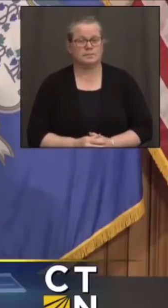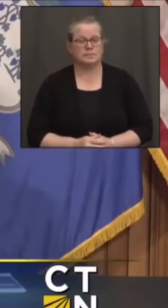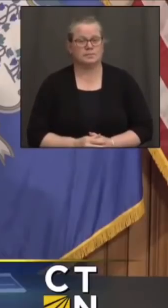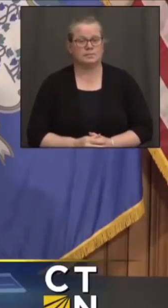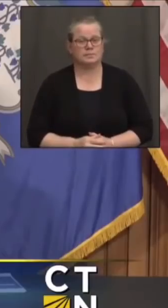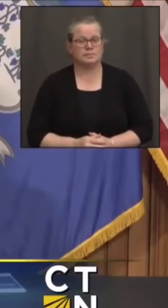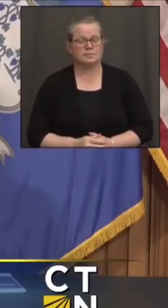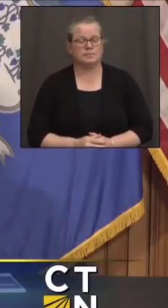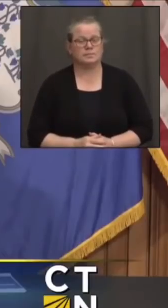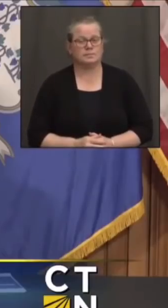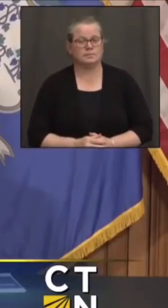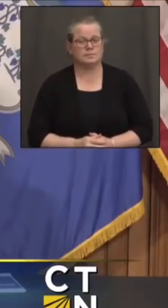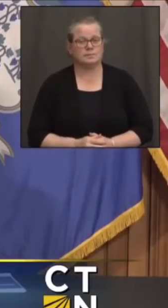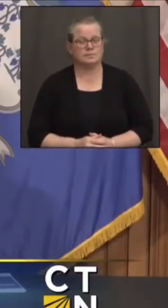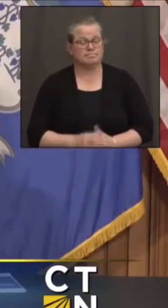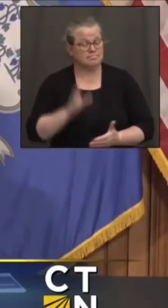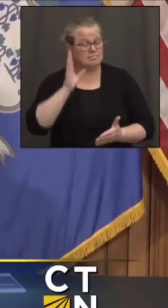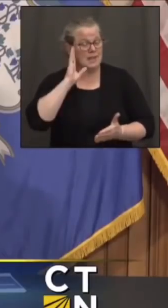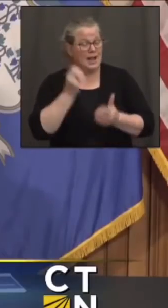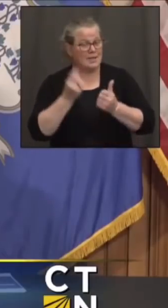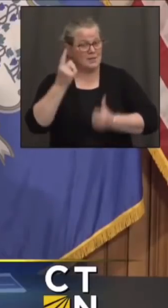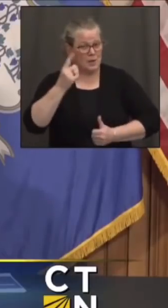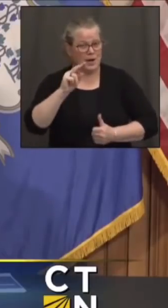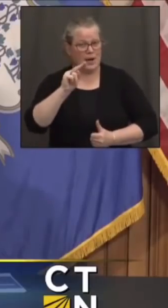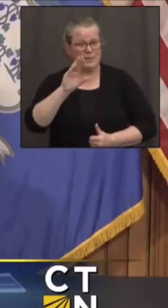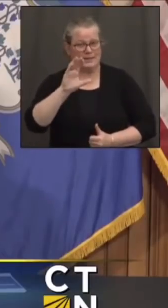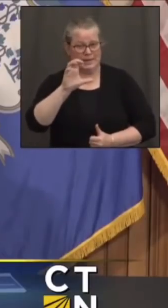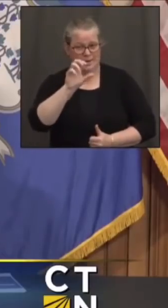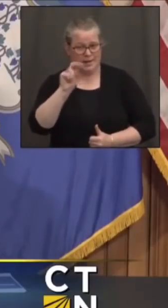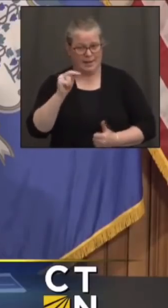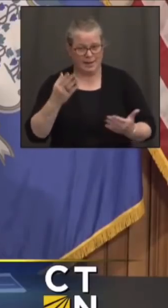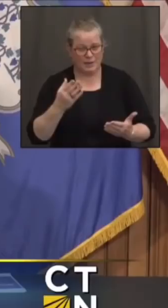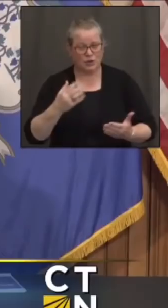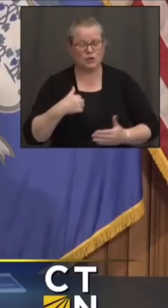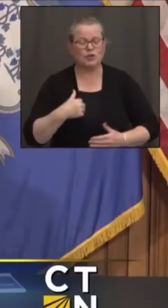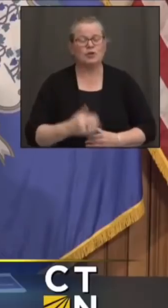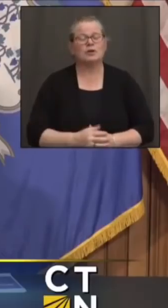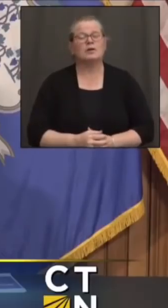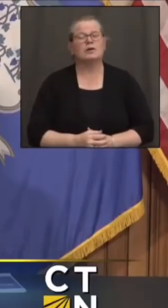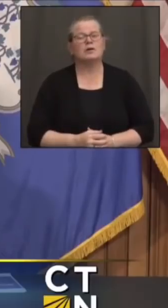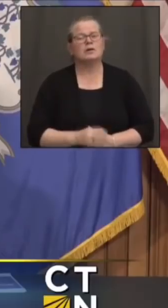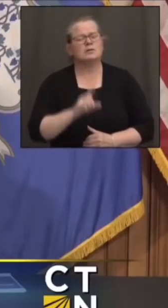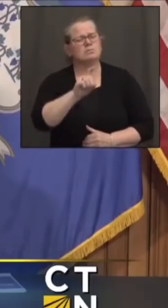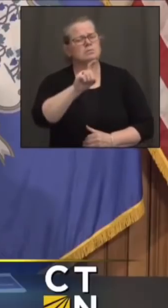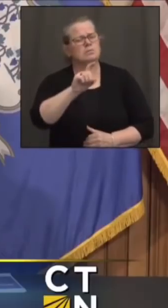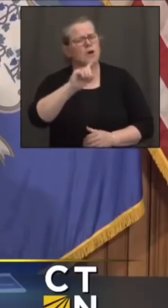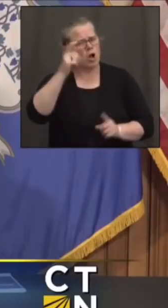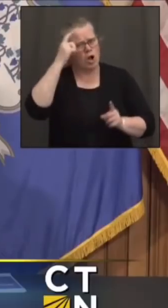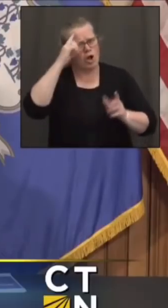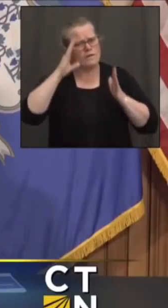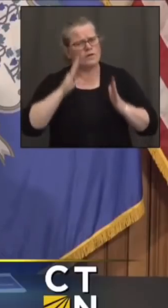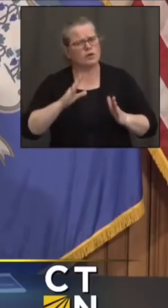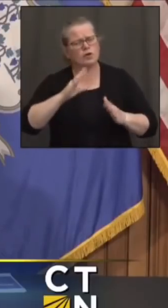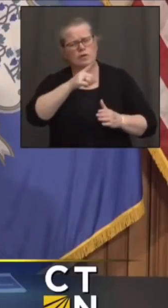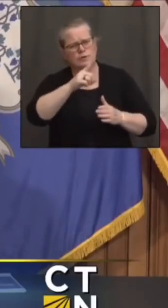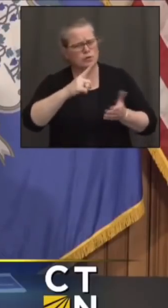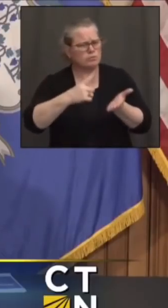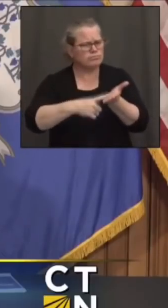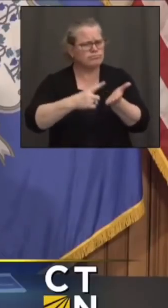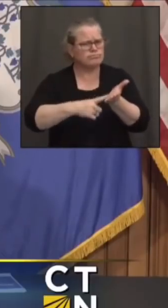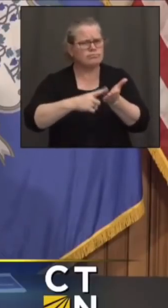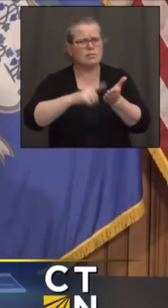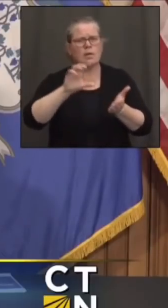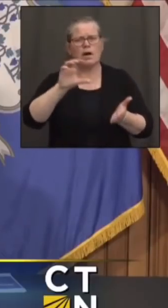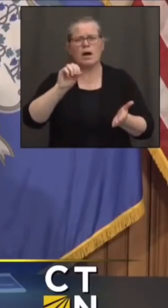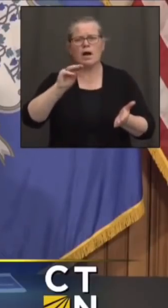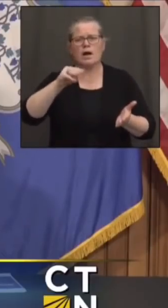Hi, everyone. Catherine Loy with NBC Connecticut. Governor, have you spoken to the comptroller about the public option